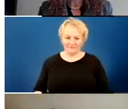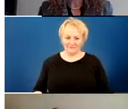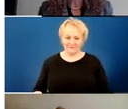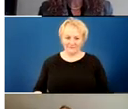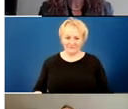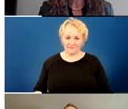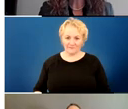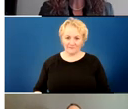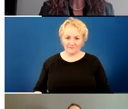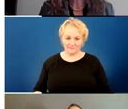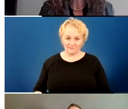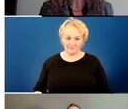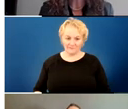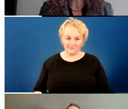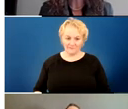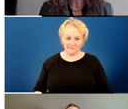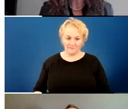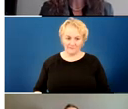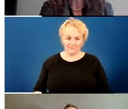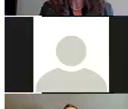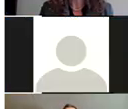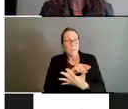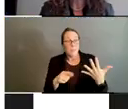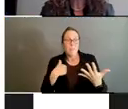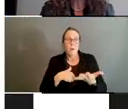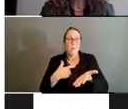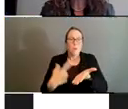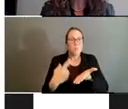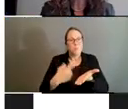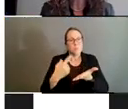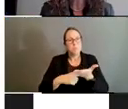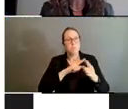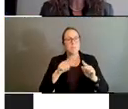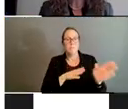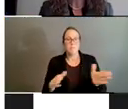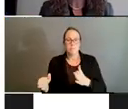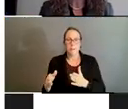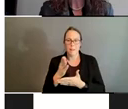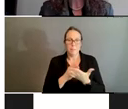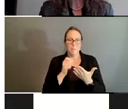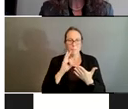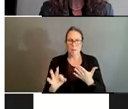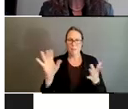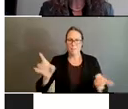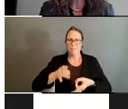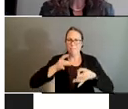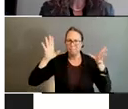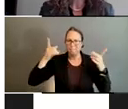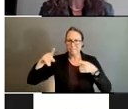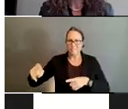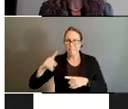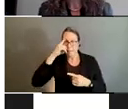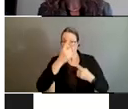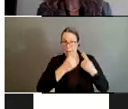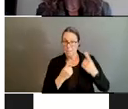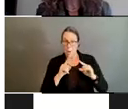And so, you know, going through it, you know, we definitely talked about the different planning phases of a disaster, thinking about sheltering, thinking about